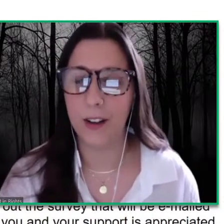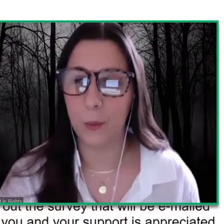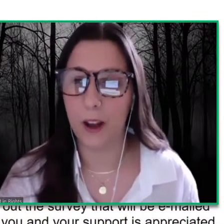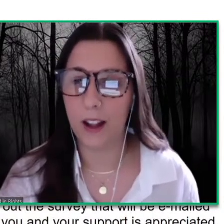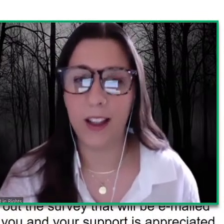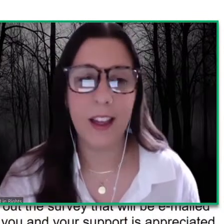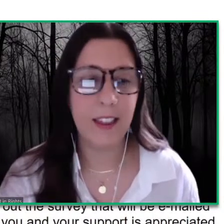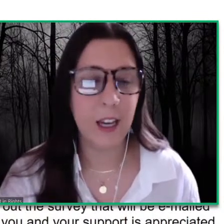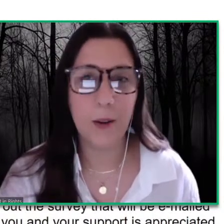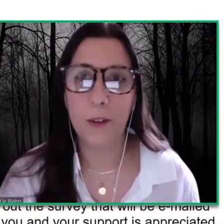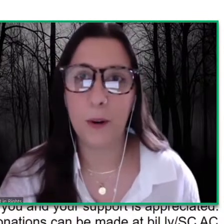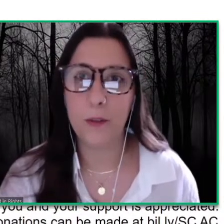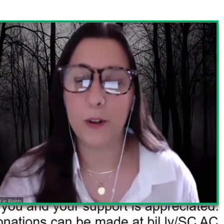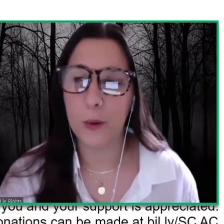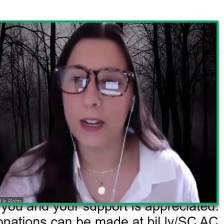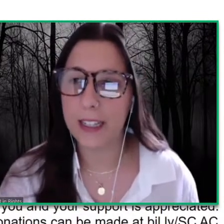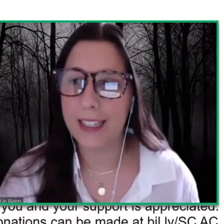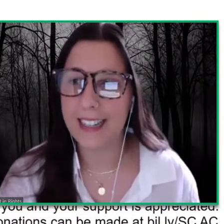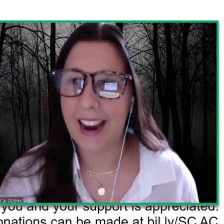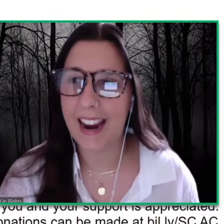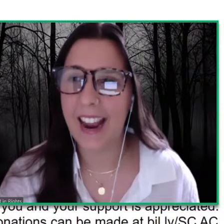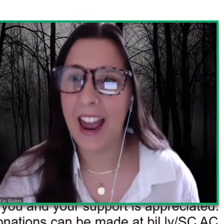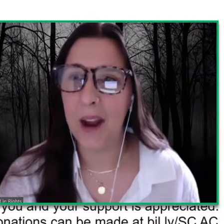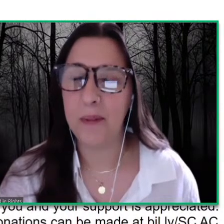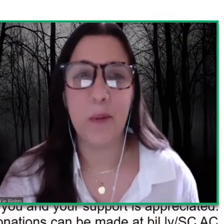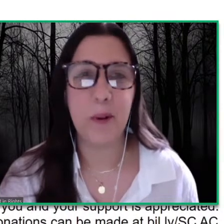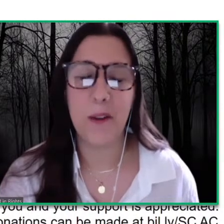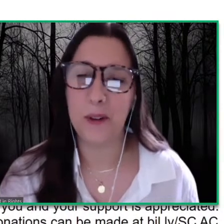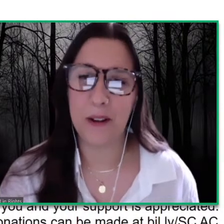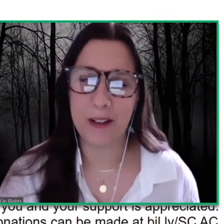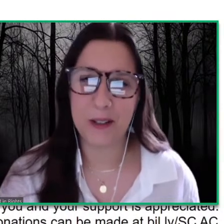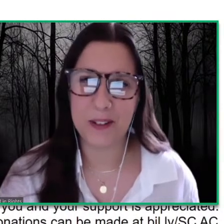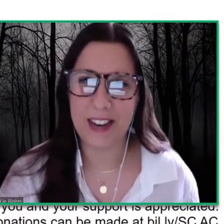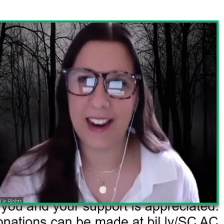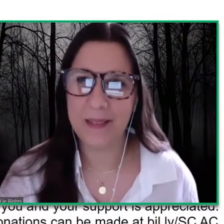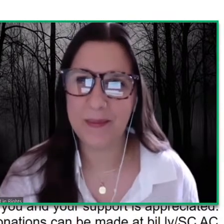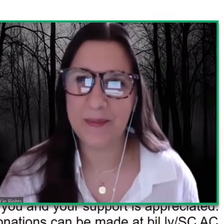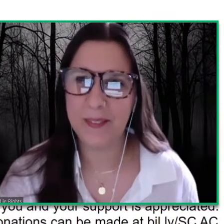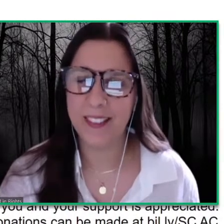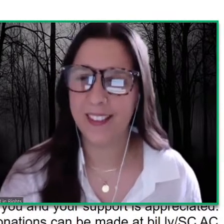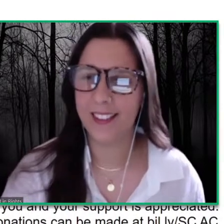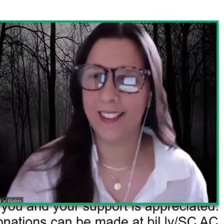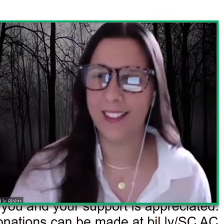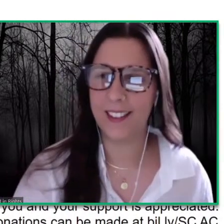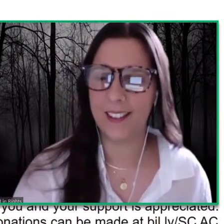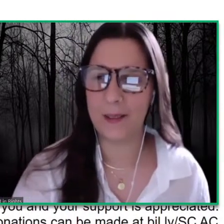in the chat as well. Thank you everyone for joining us today, and we hope you have a great rest of your day.